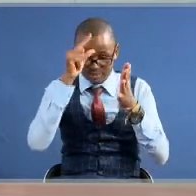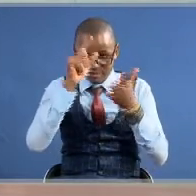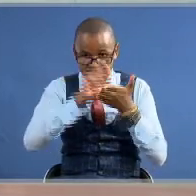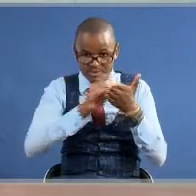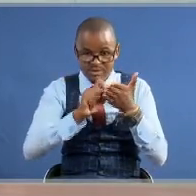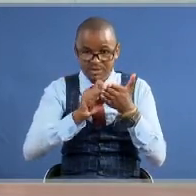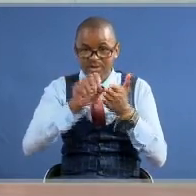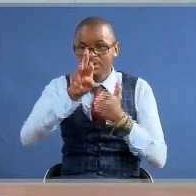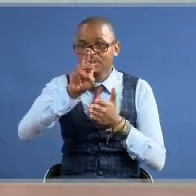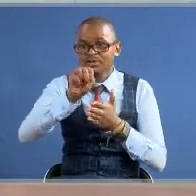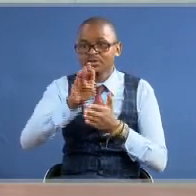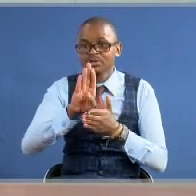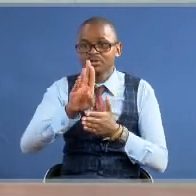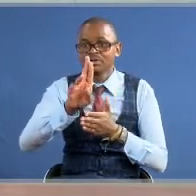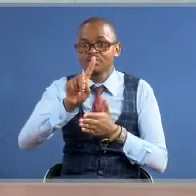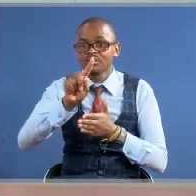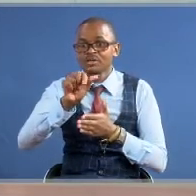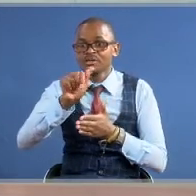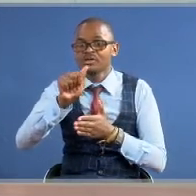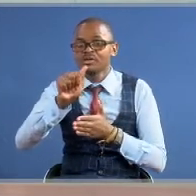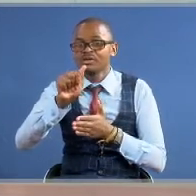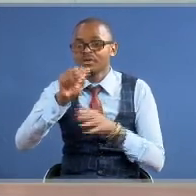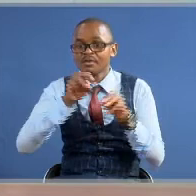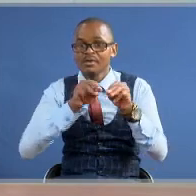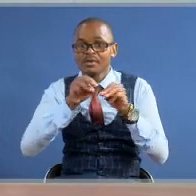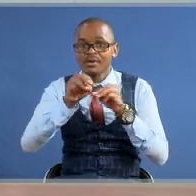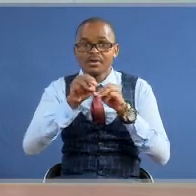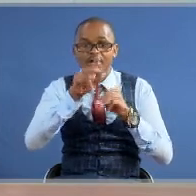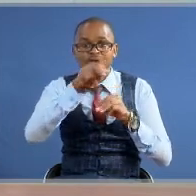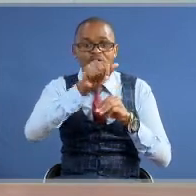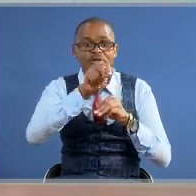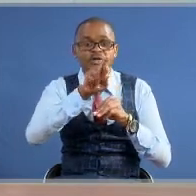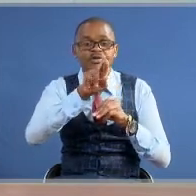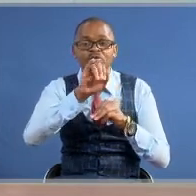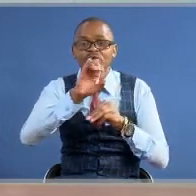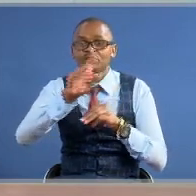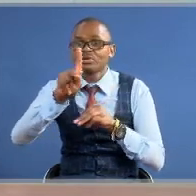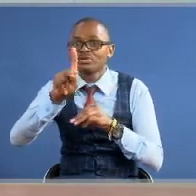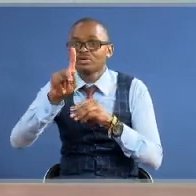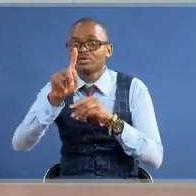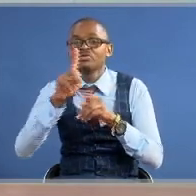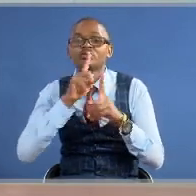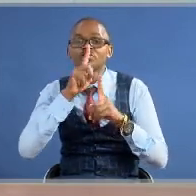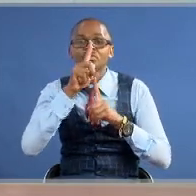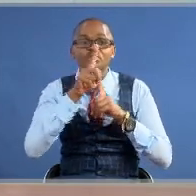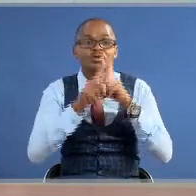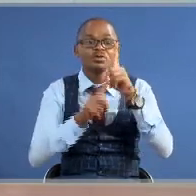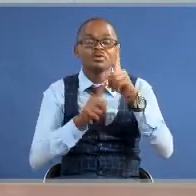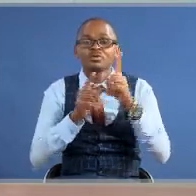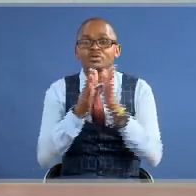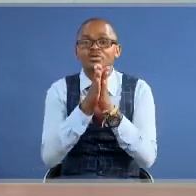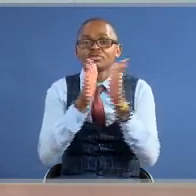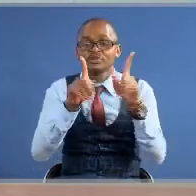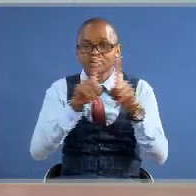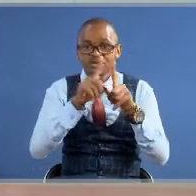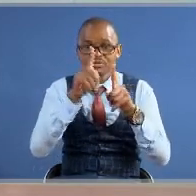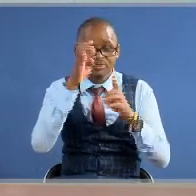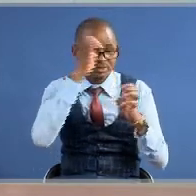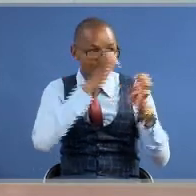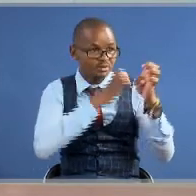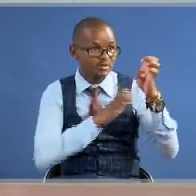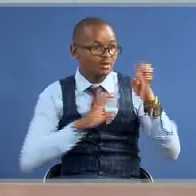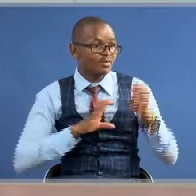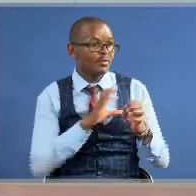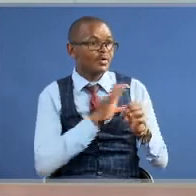Secretary Peter Mbugua, Head of Supply Chain Management Patrick Mwangagi, Negotiation, Tender Opening and Evaluation